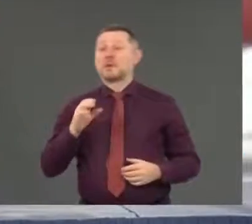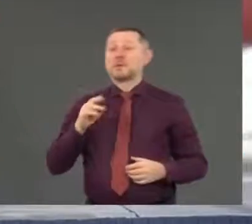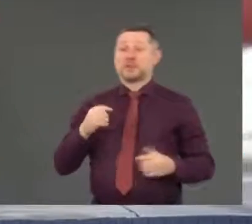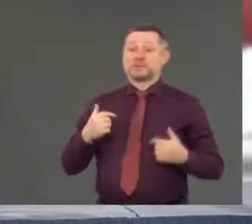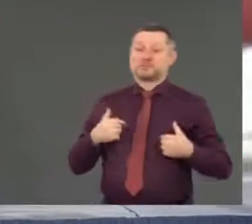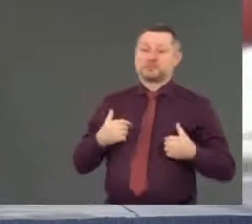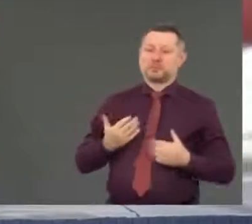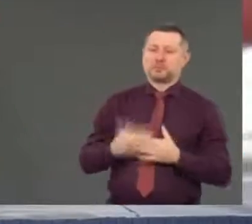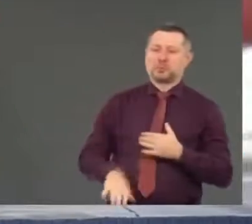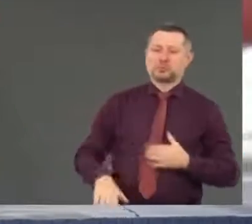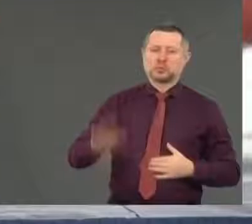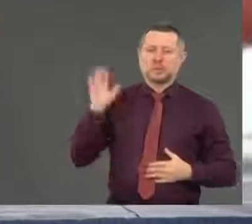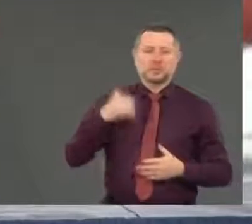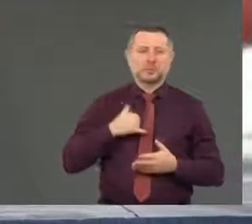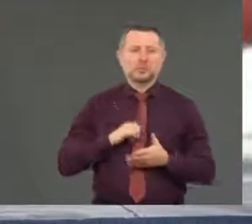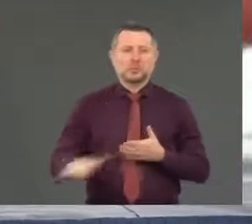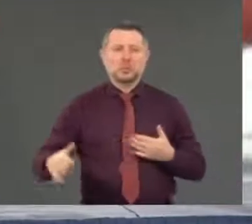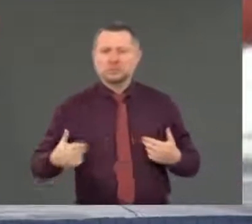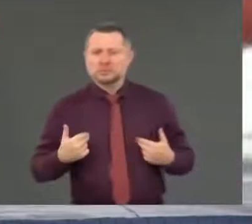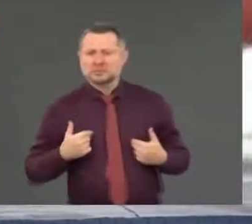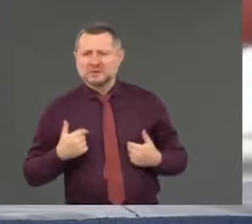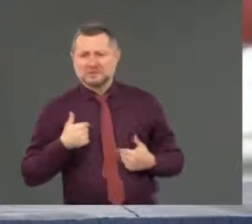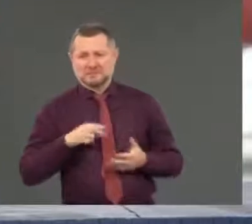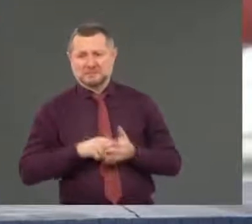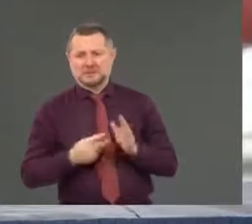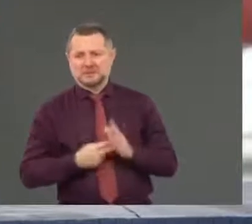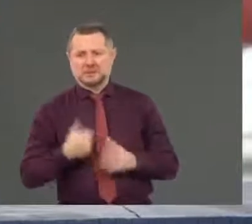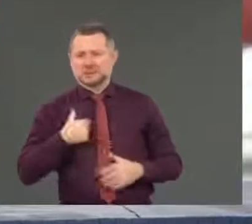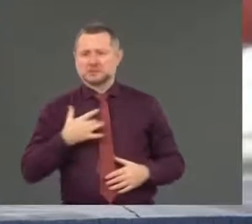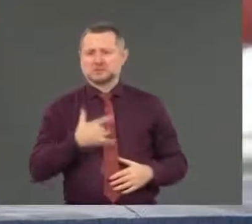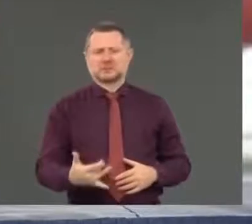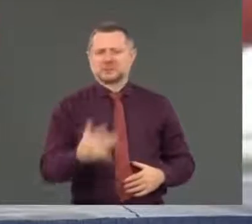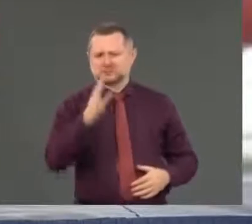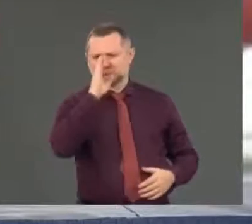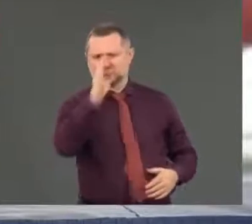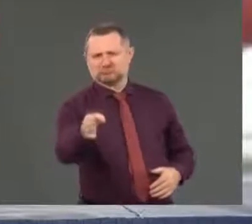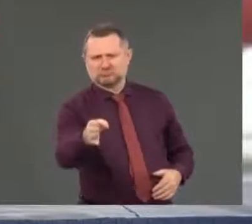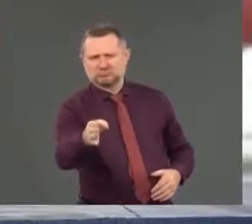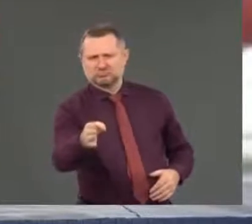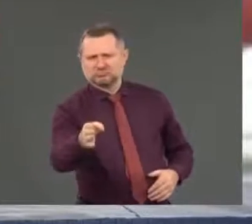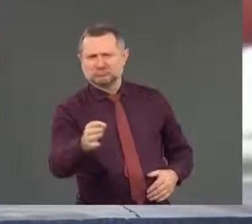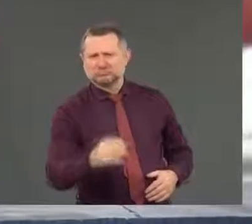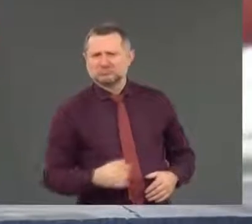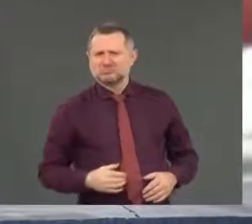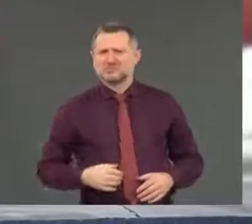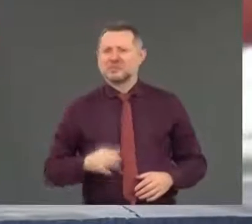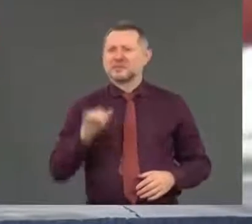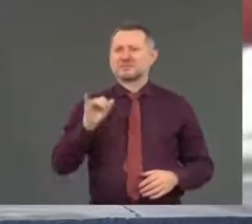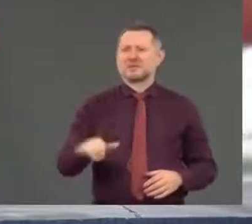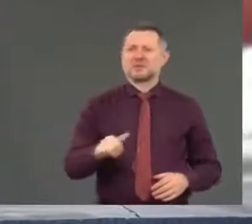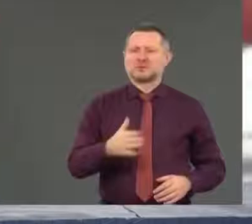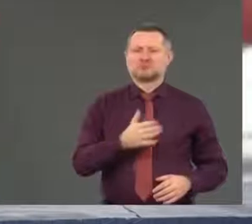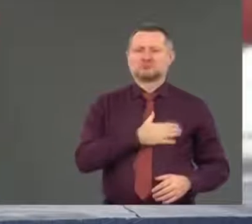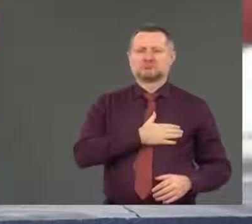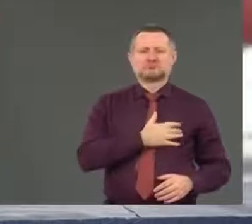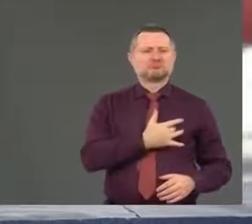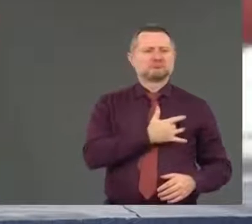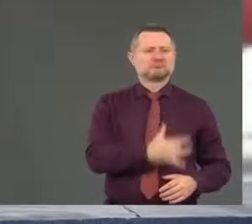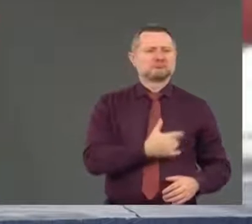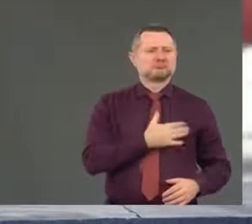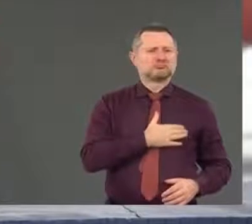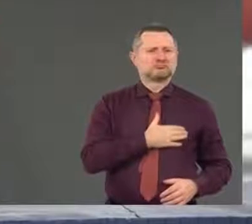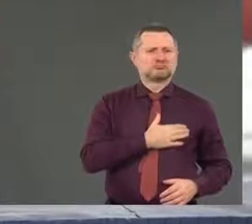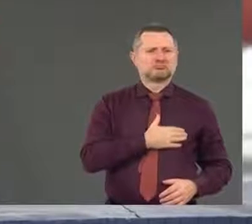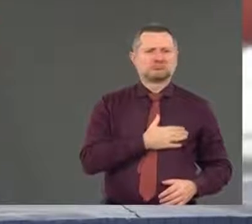as you know, so I was sort of born blunt. It is just the way of the place.